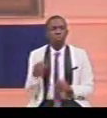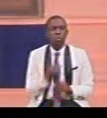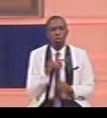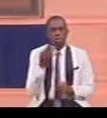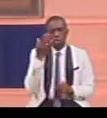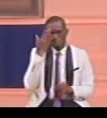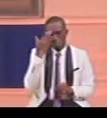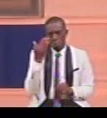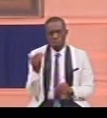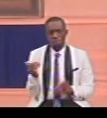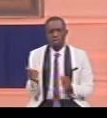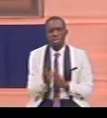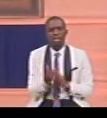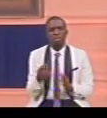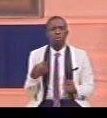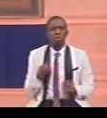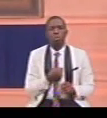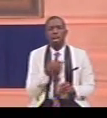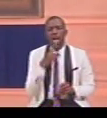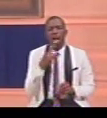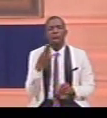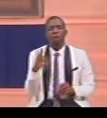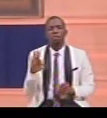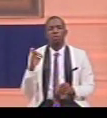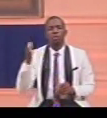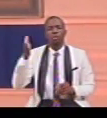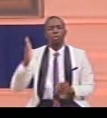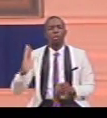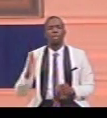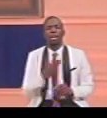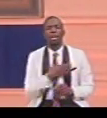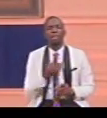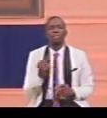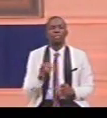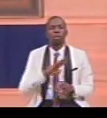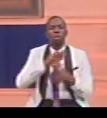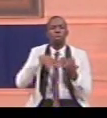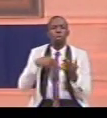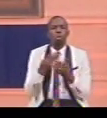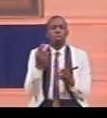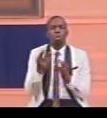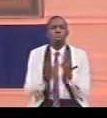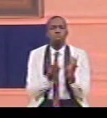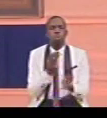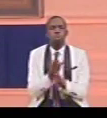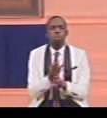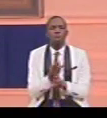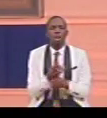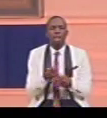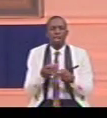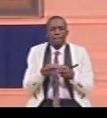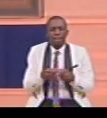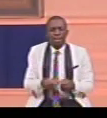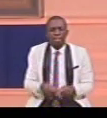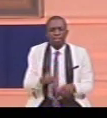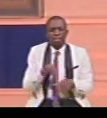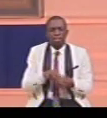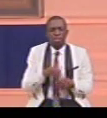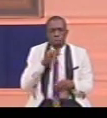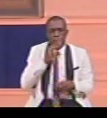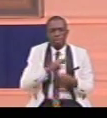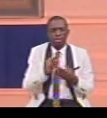that we are of God and the whole world lies in wickedness look at verse 21